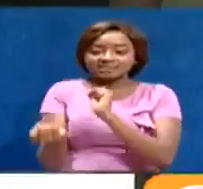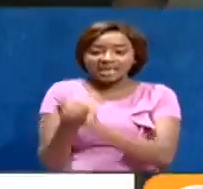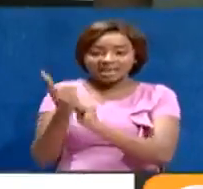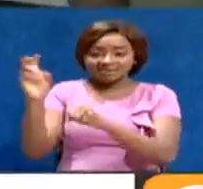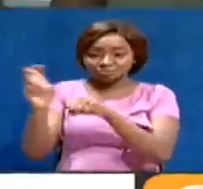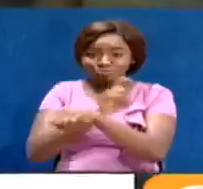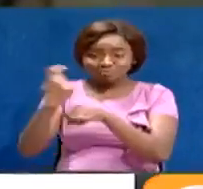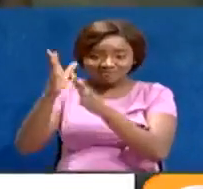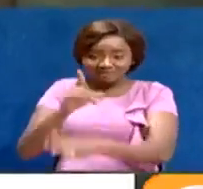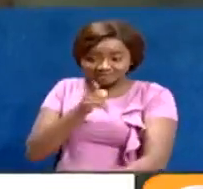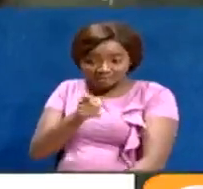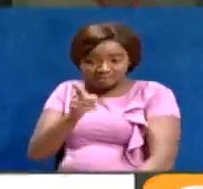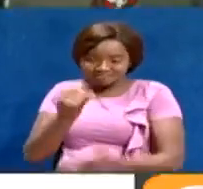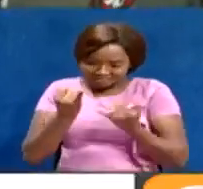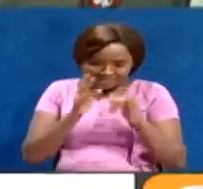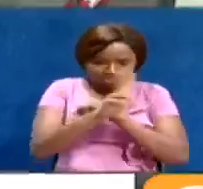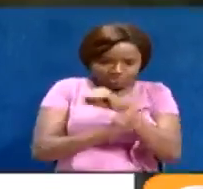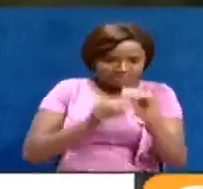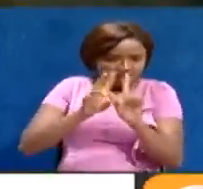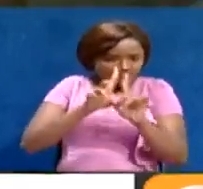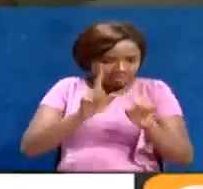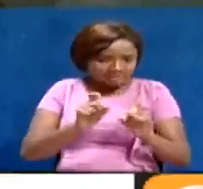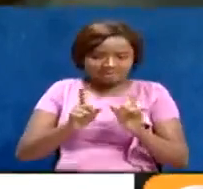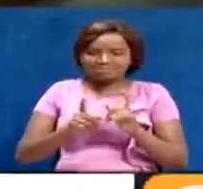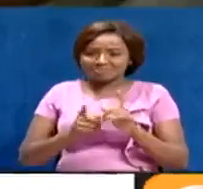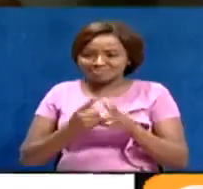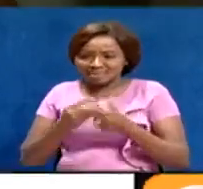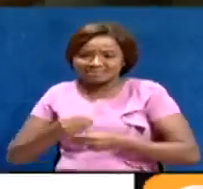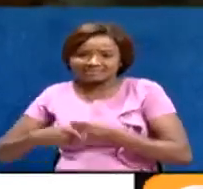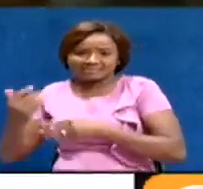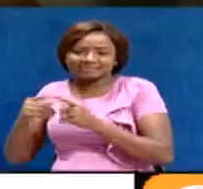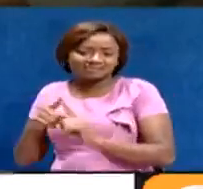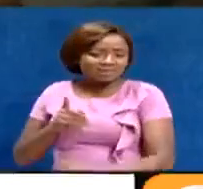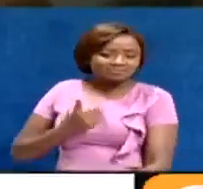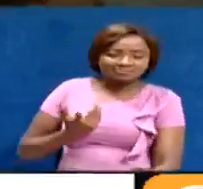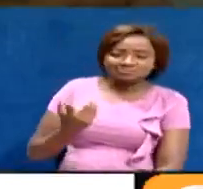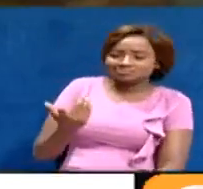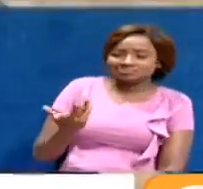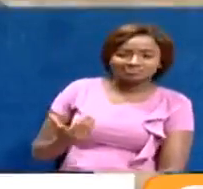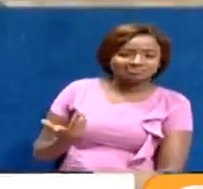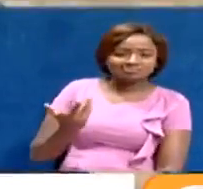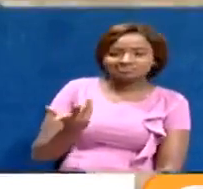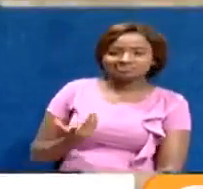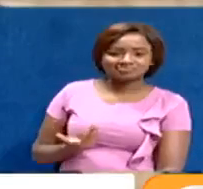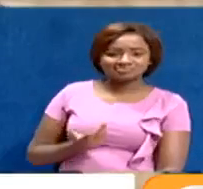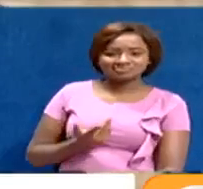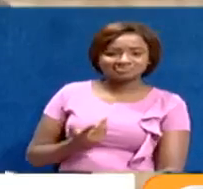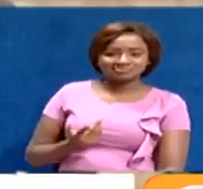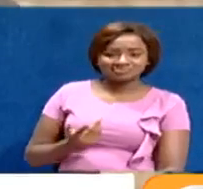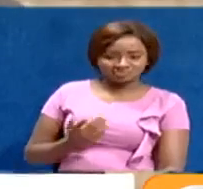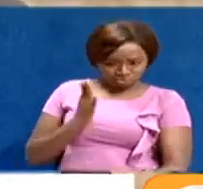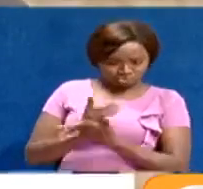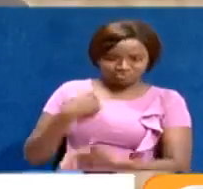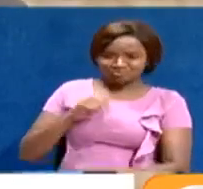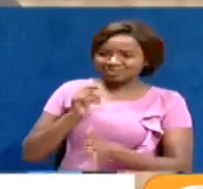examination officials who have been attempting to penetrate what the CS termed an impermeable exam security feature. Although we have been decisive